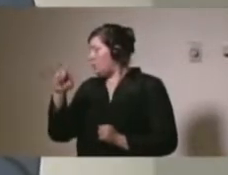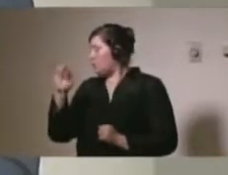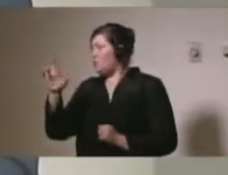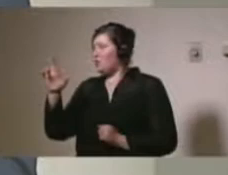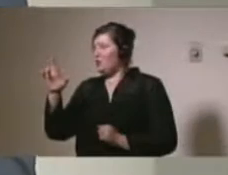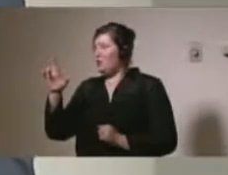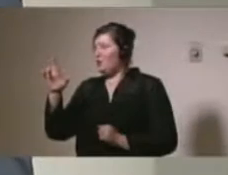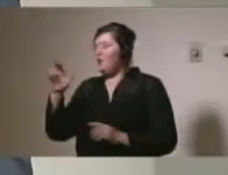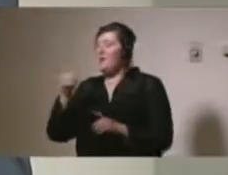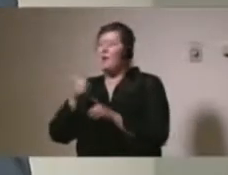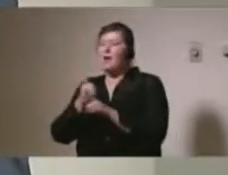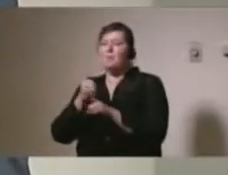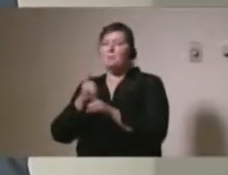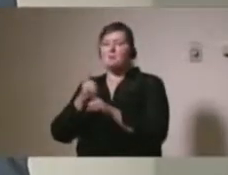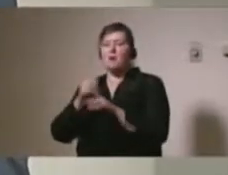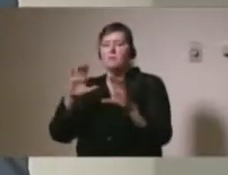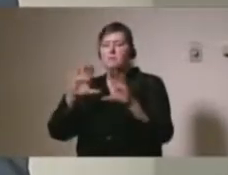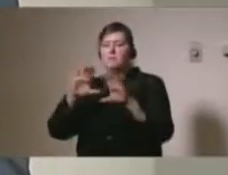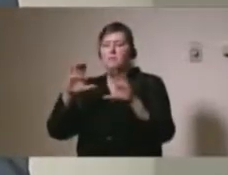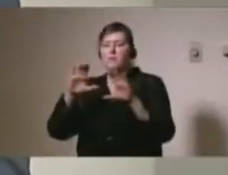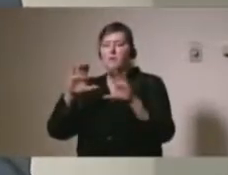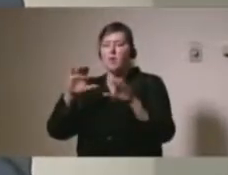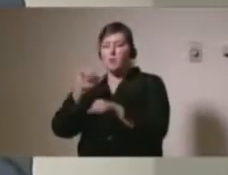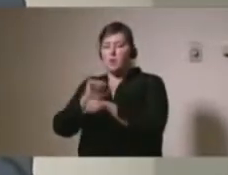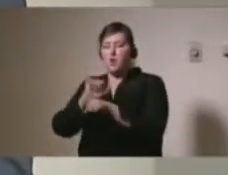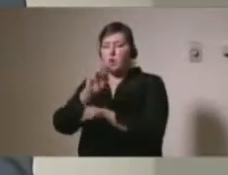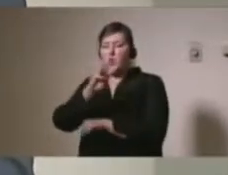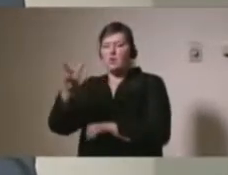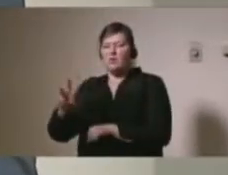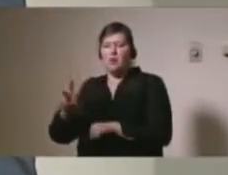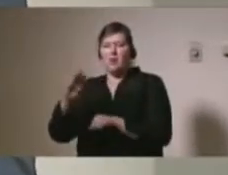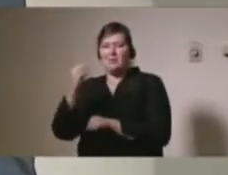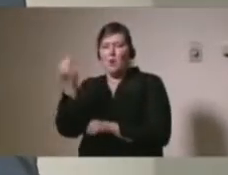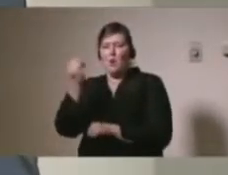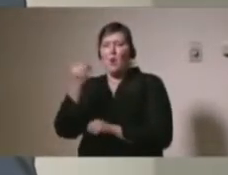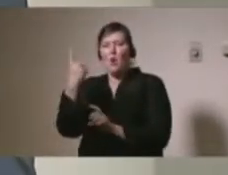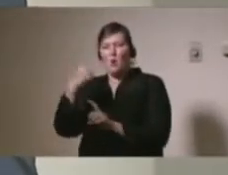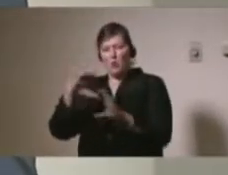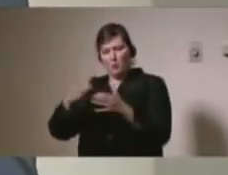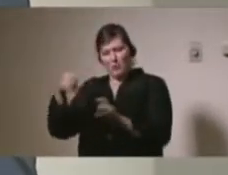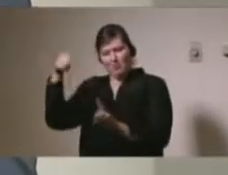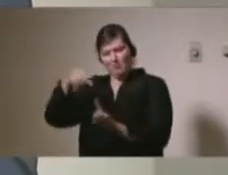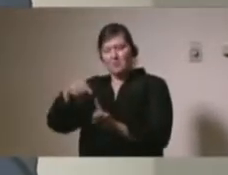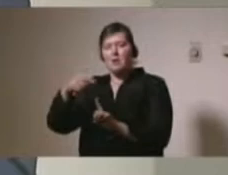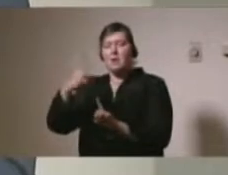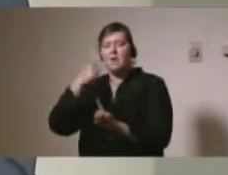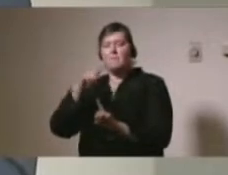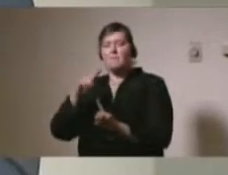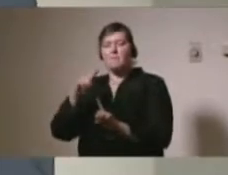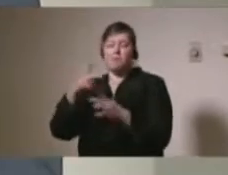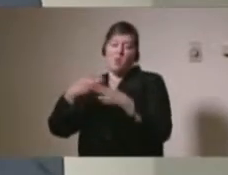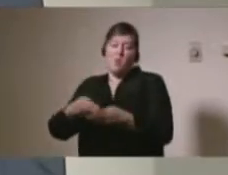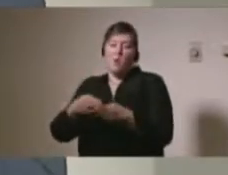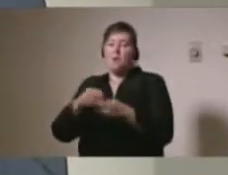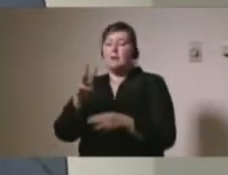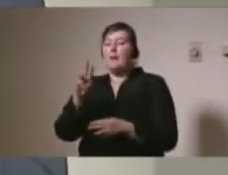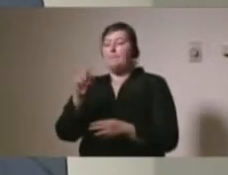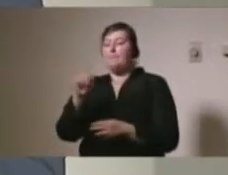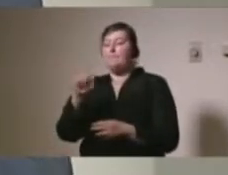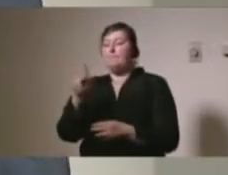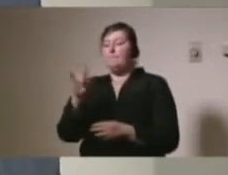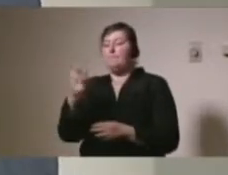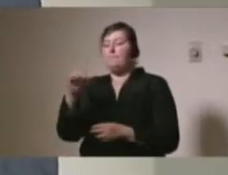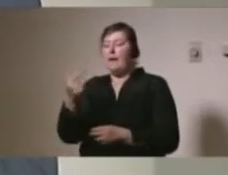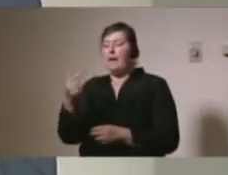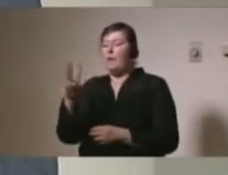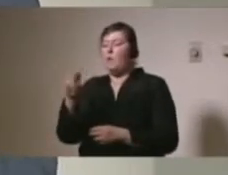he's working the region of Windsor, Ontario. So and is involved with this group to talk about what I call